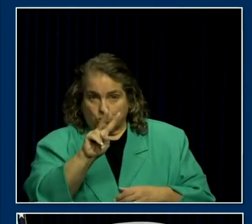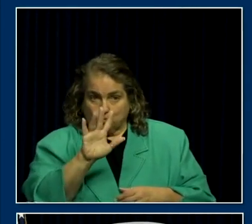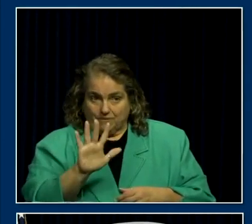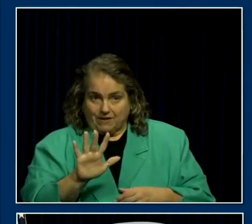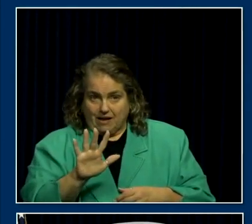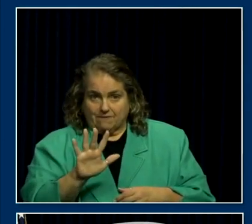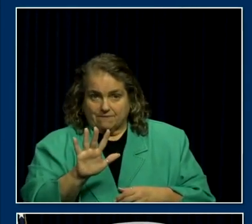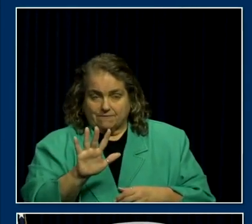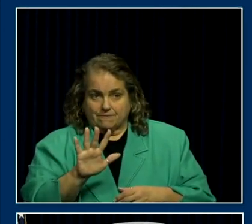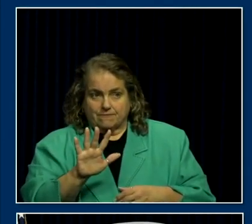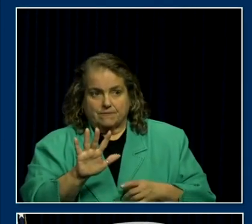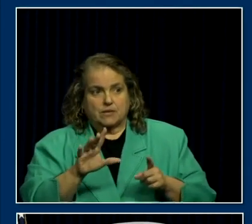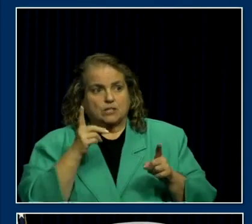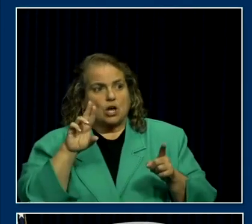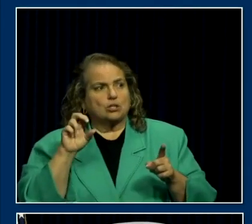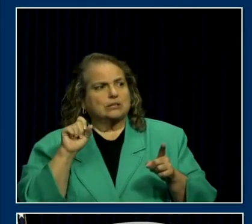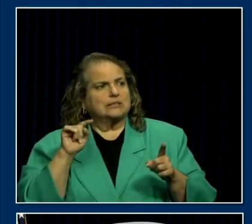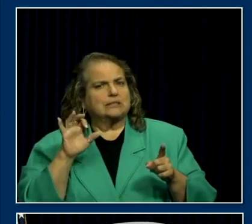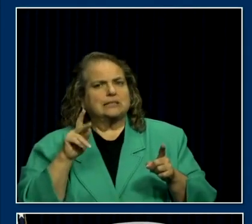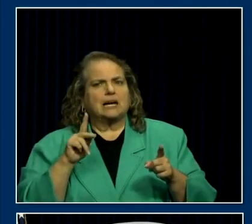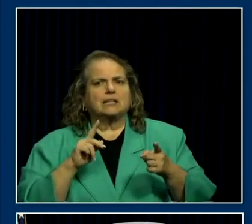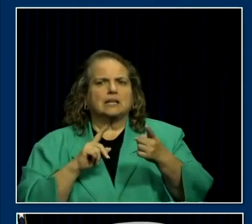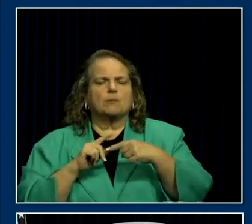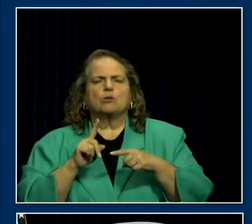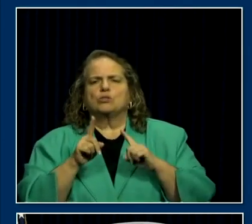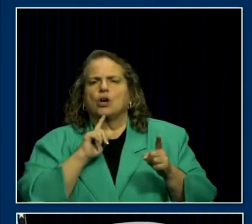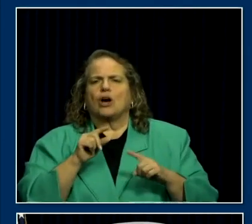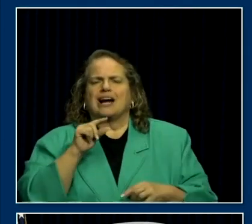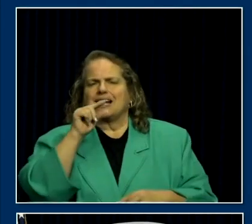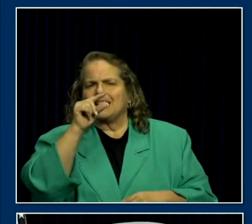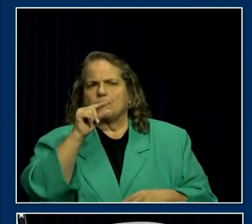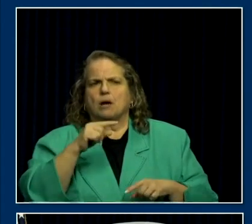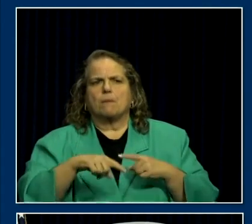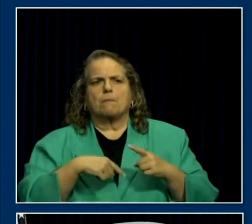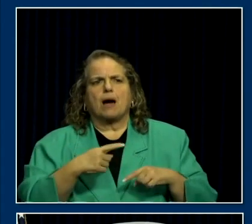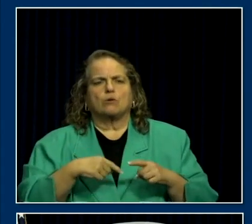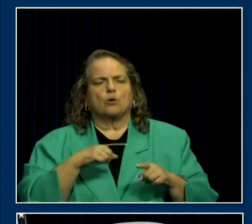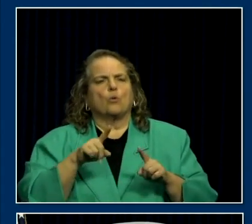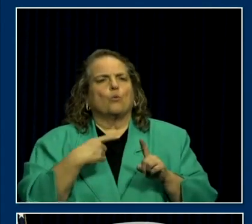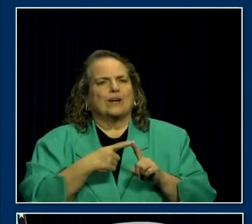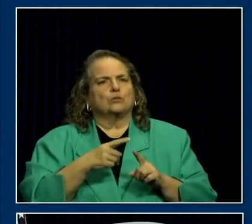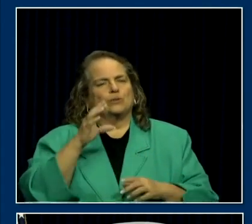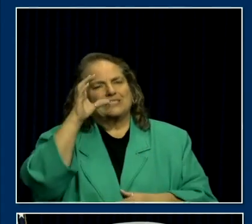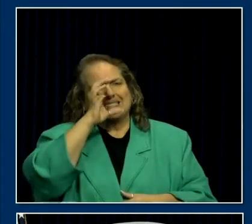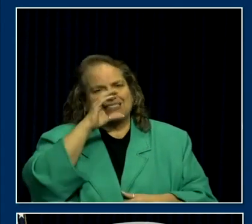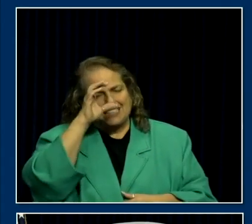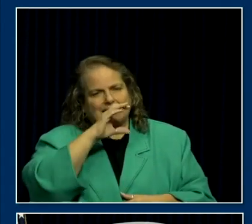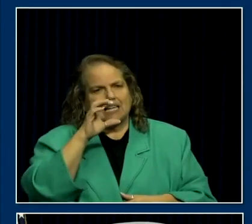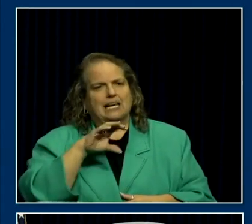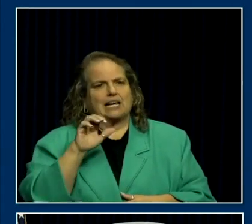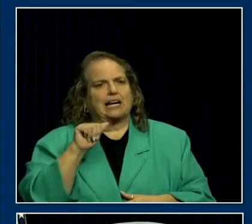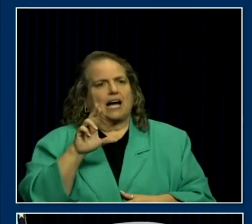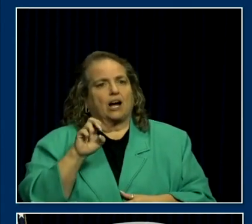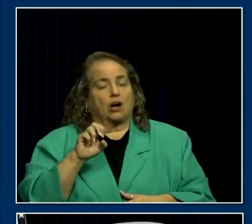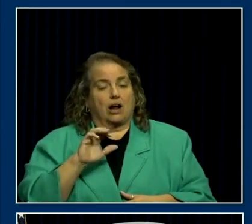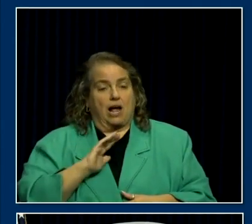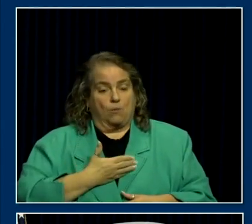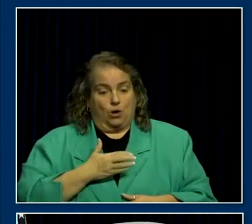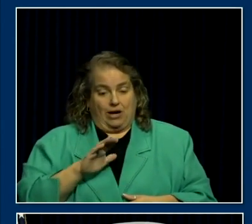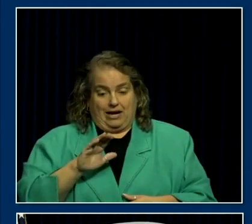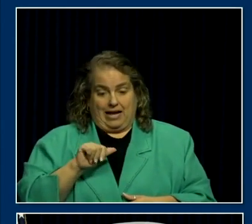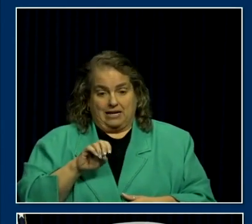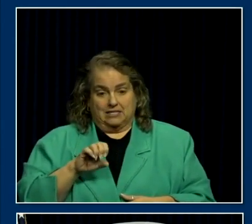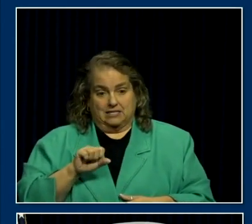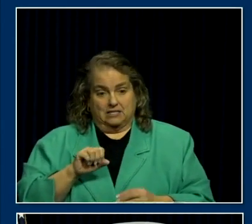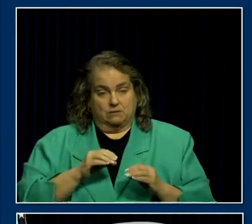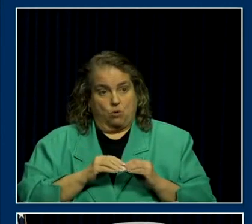1-800-722-5725. And I'd like to ask Dr. Stack to come up to talk a little bit about the when to seek care. You know, as our cases elevate and